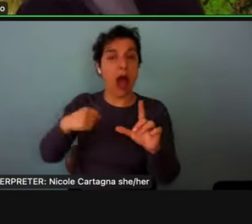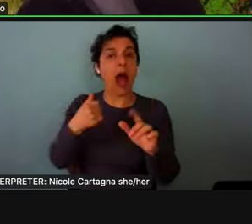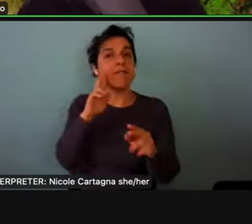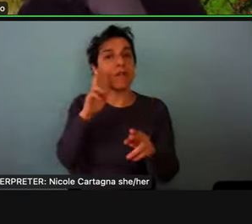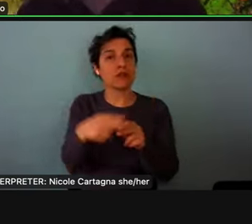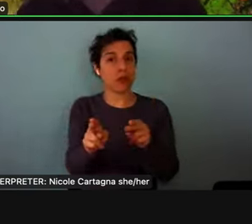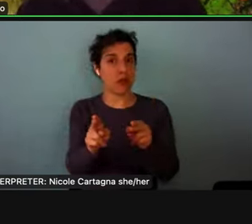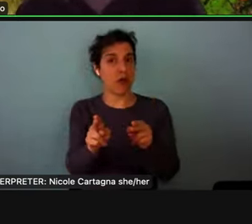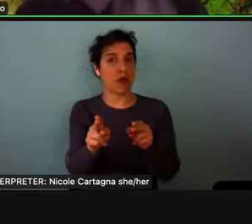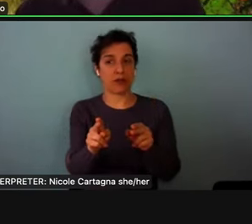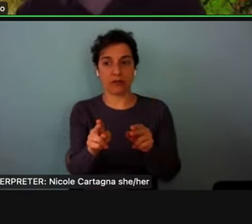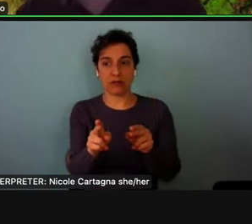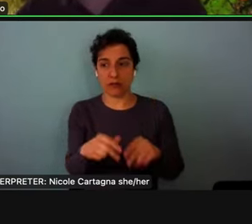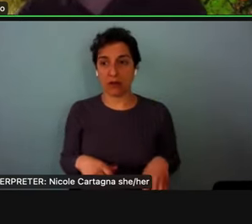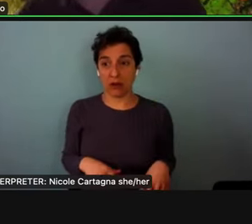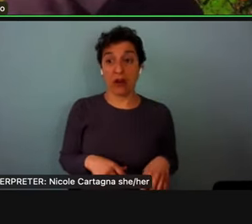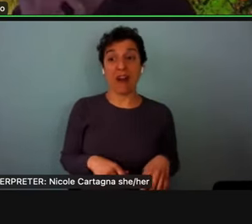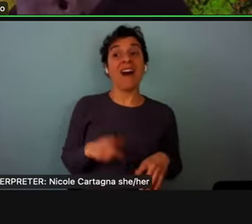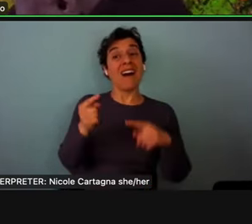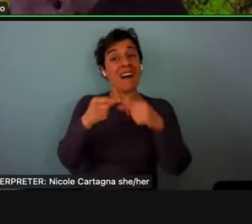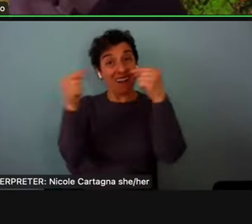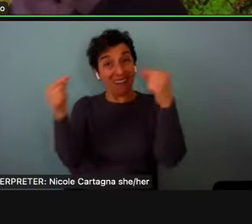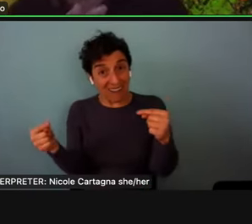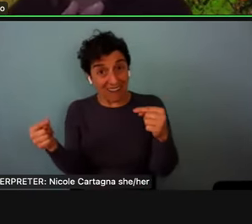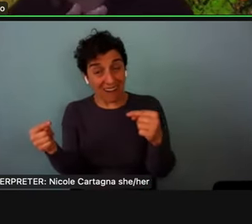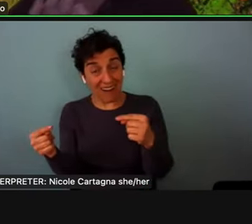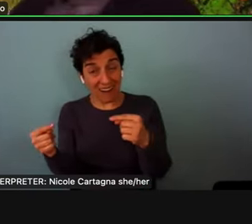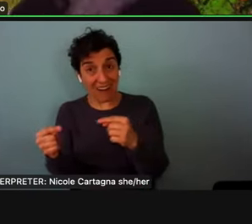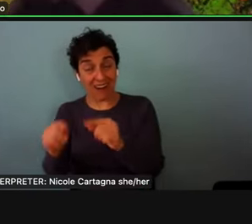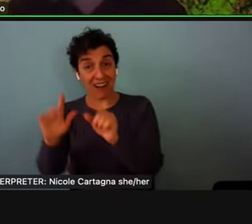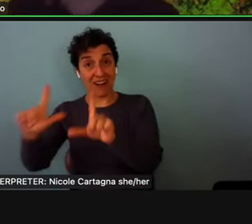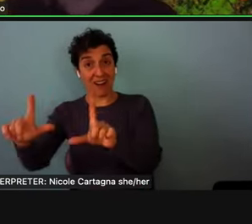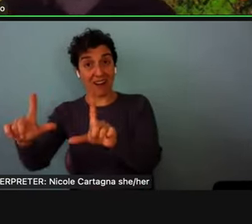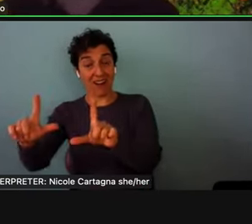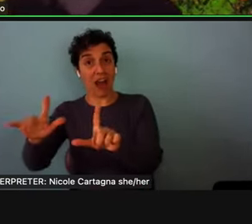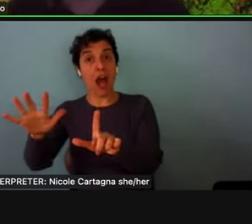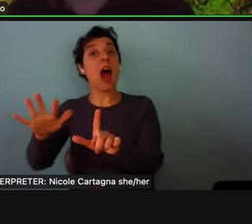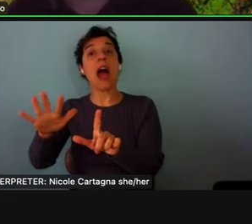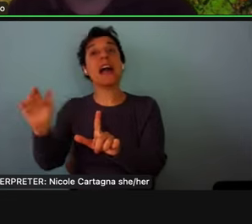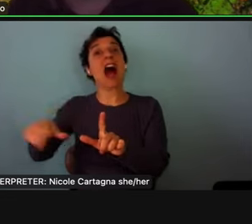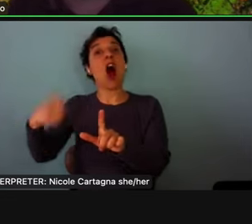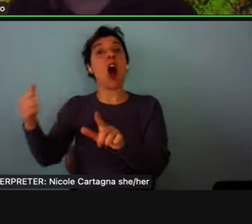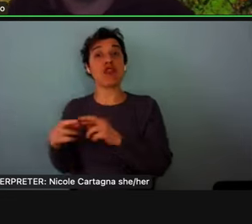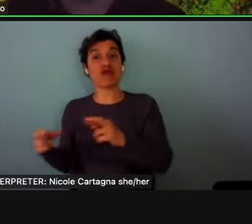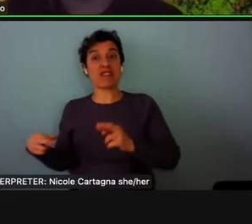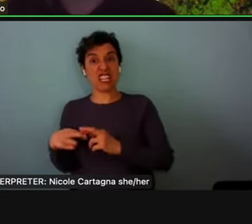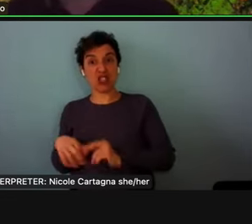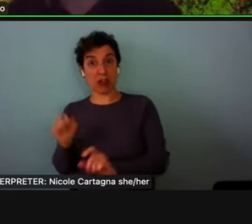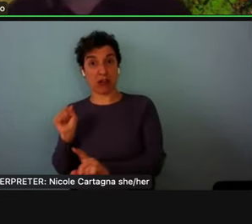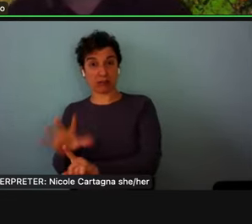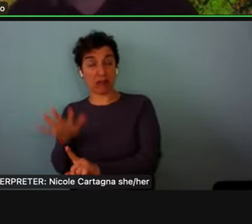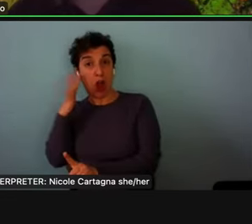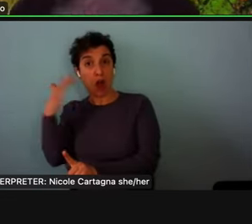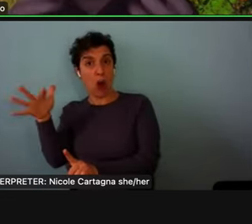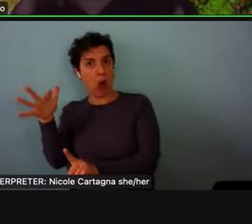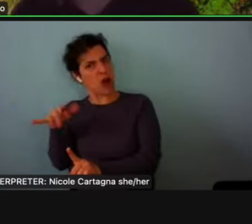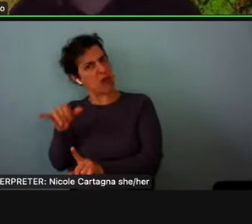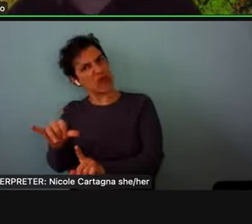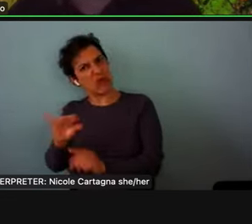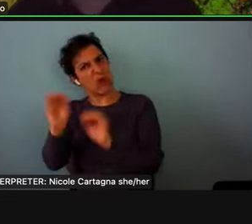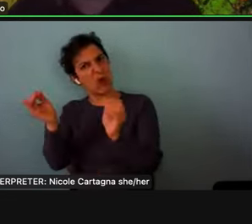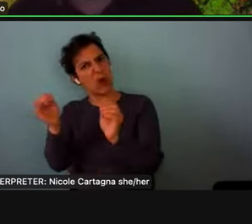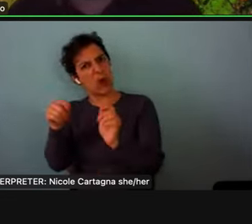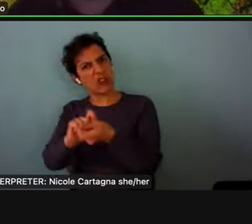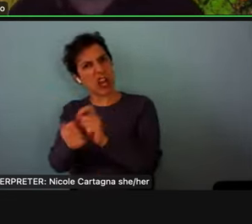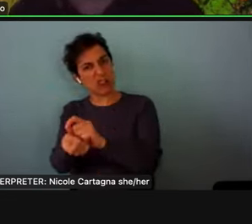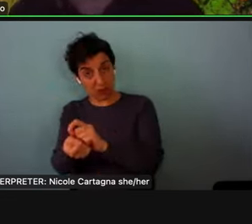while. On the other hand, if we inject noise into a different set of regions, we do not see such behavior. So overall, it